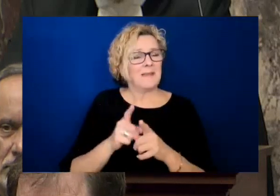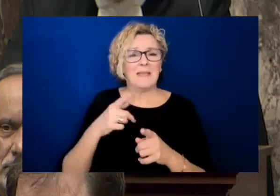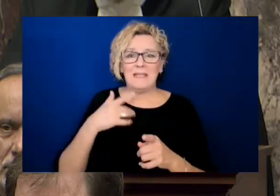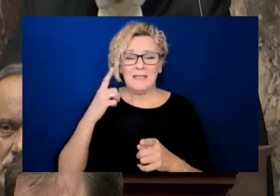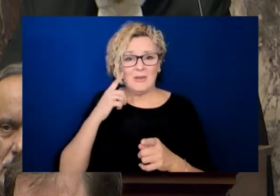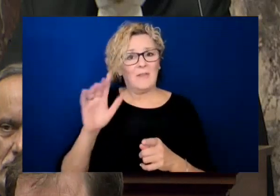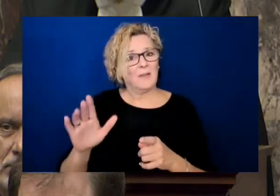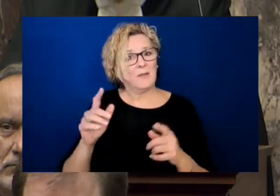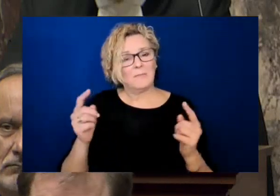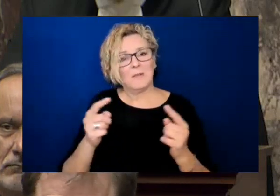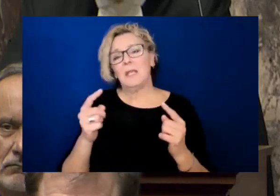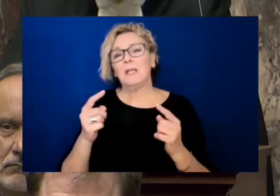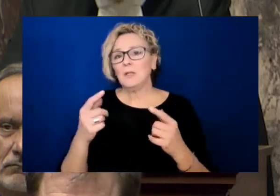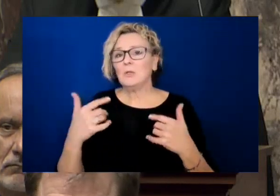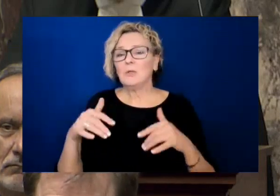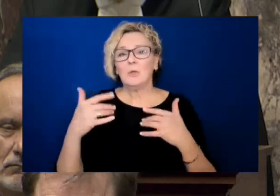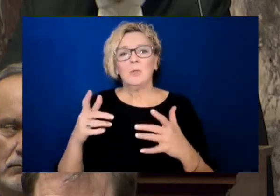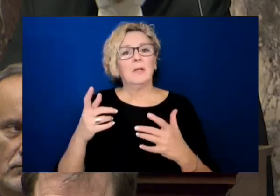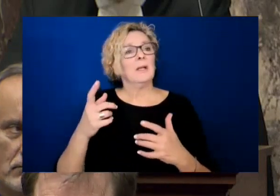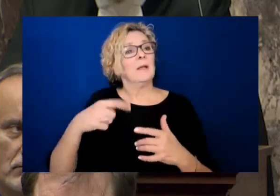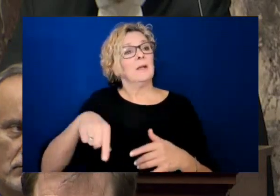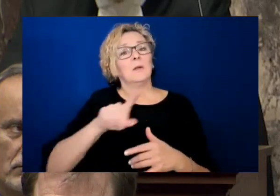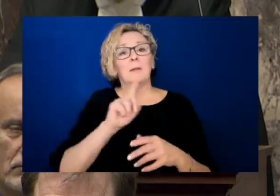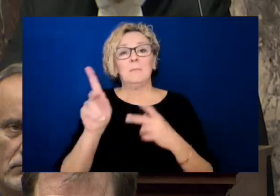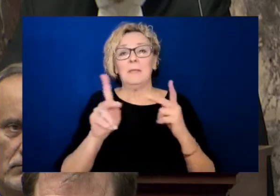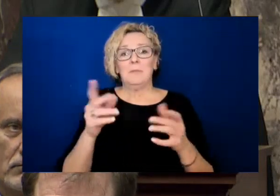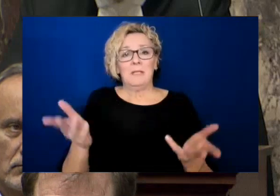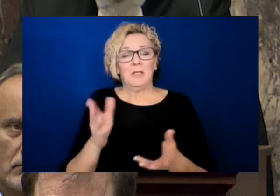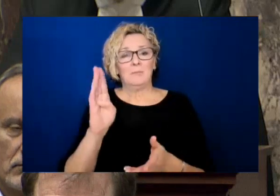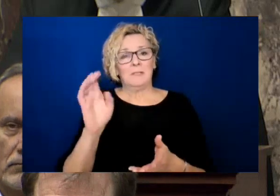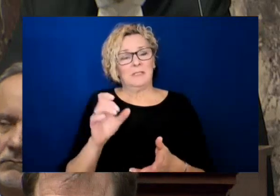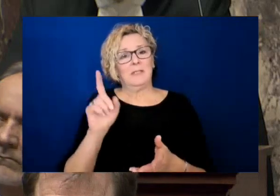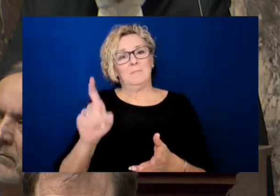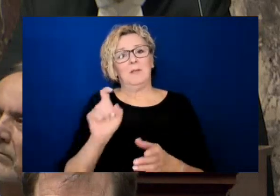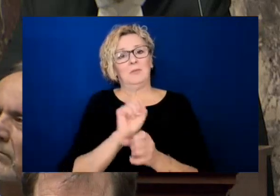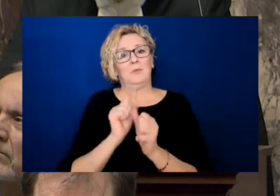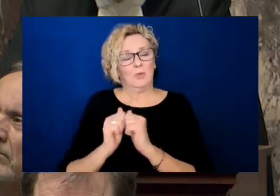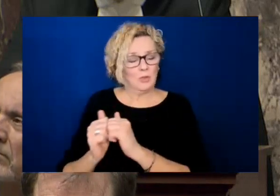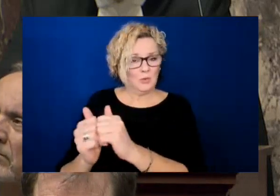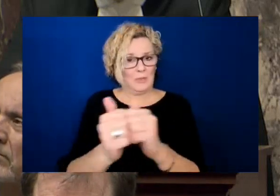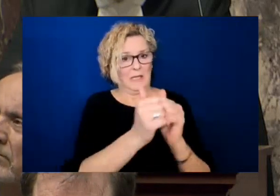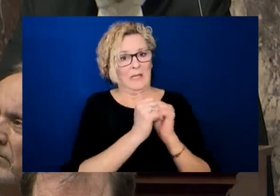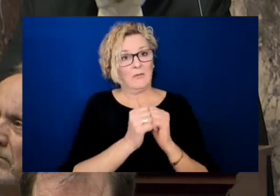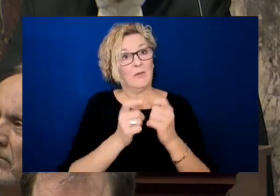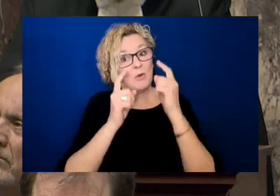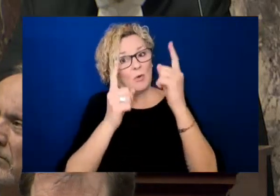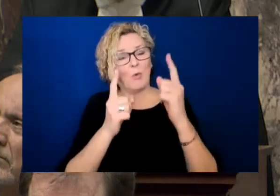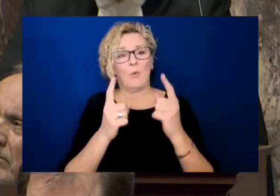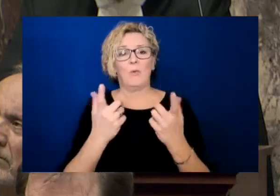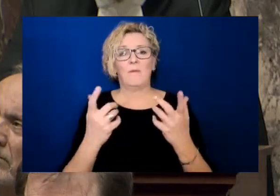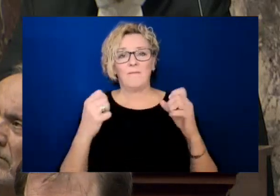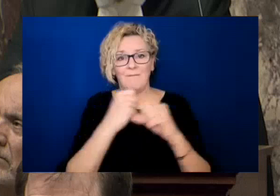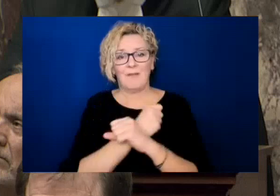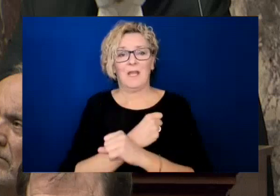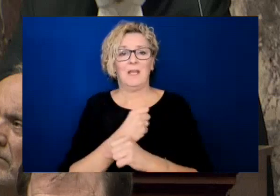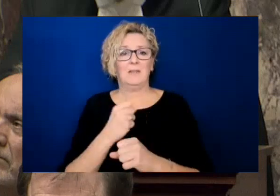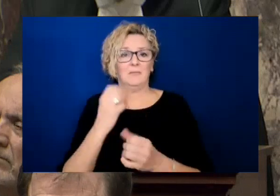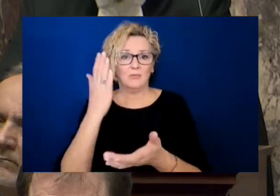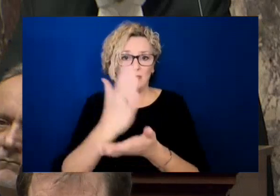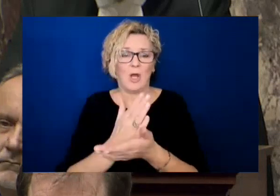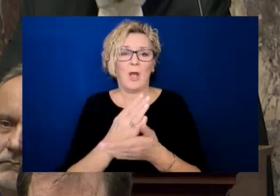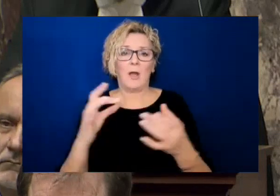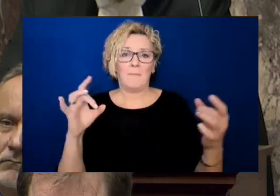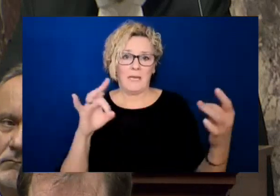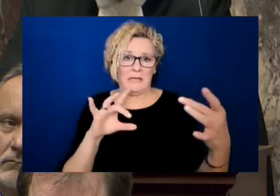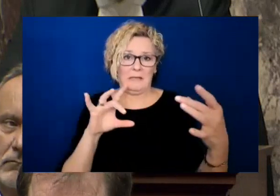this together to fight hate. I am committed every day, along with this government, to do everything we can